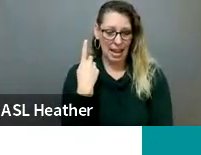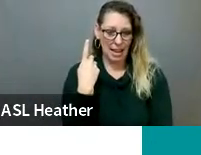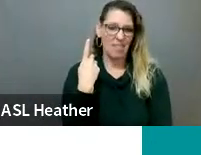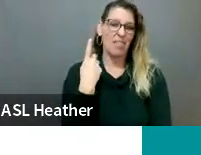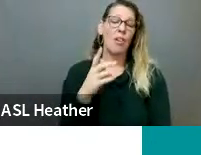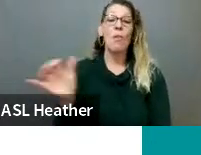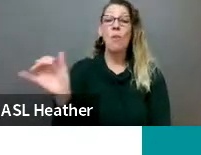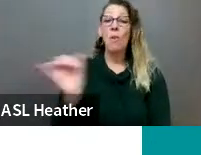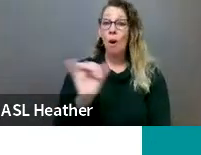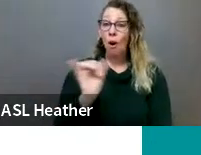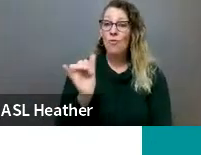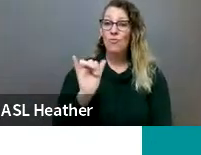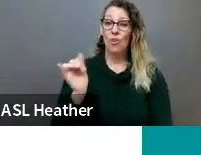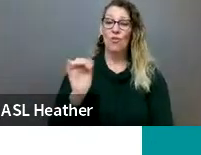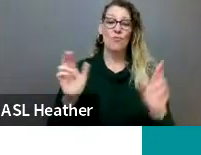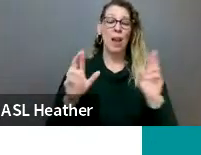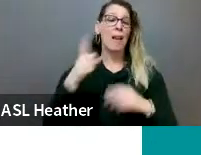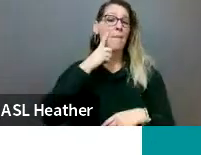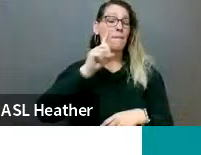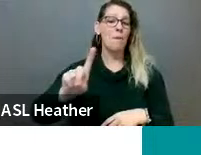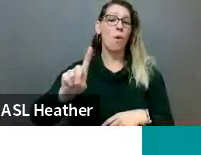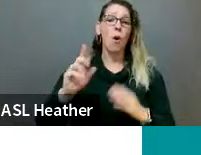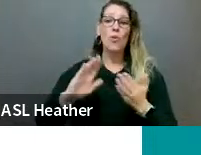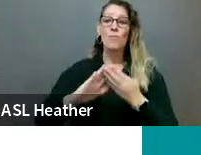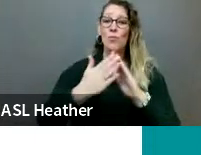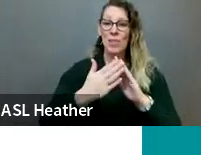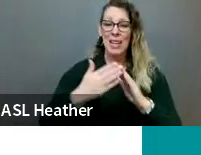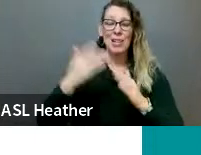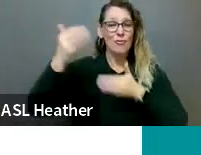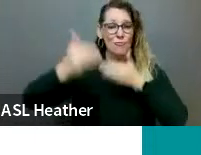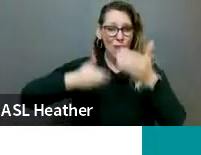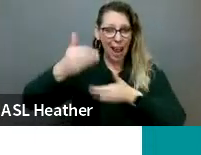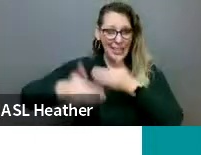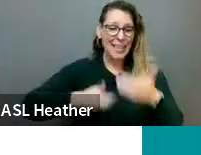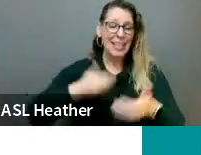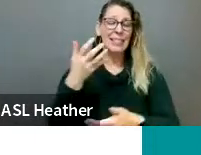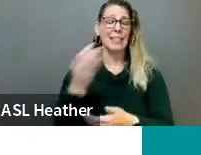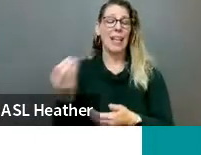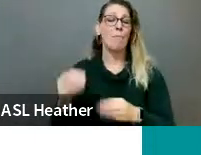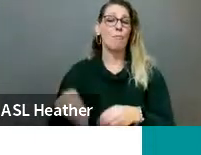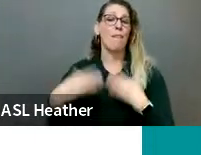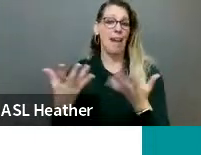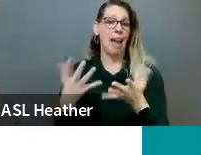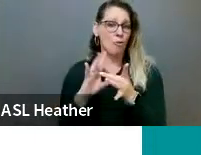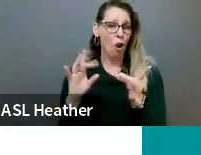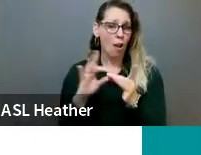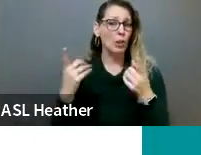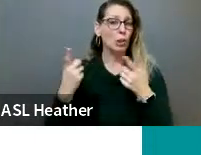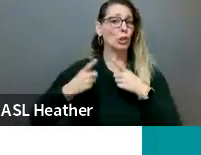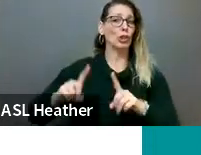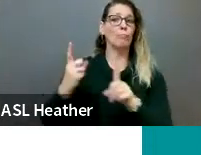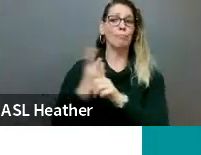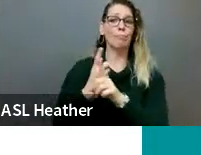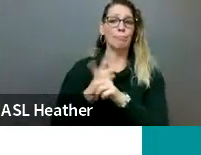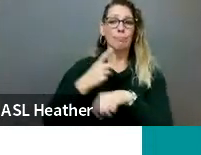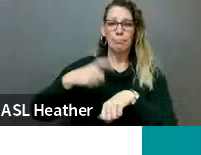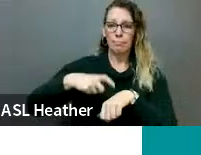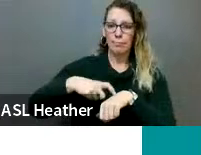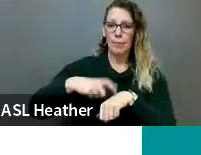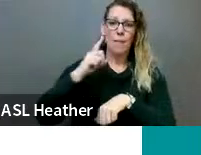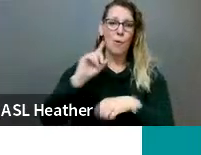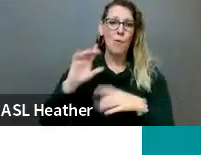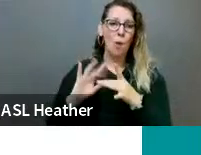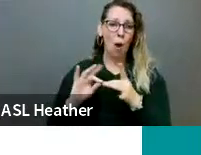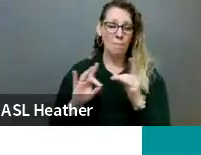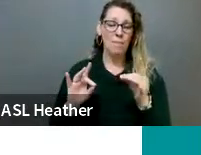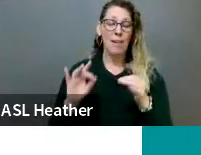We're also gearing up to help the community process the information and provide those comments within the defined comment period. So that comment period draws